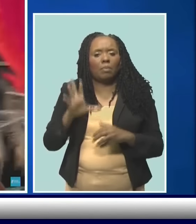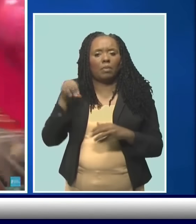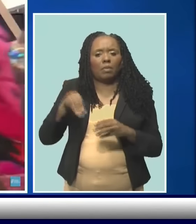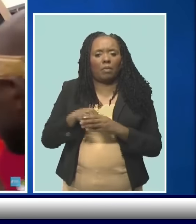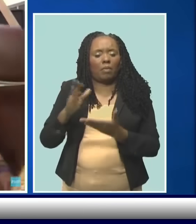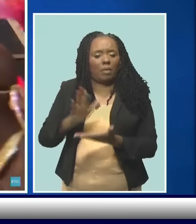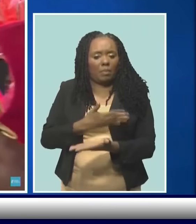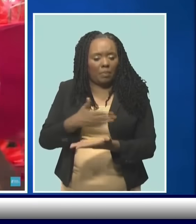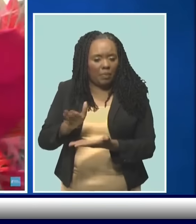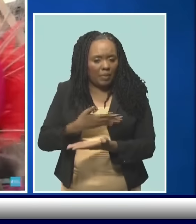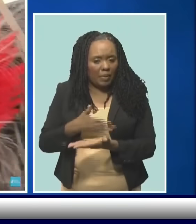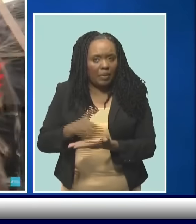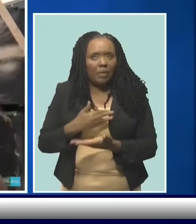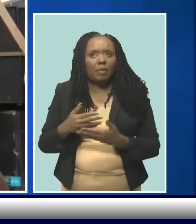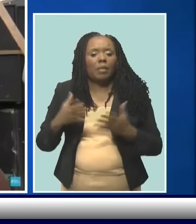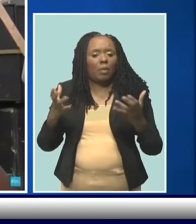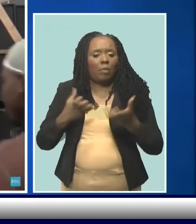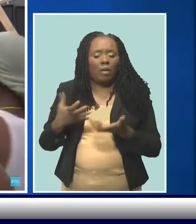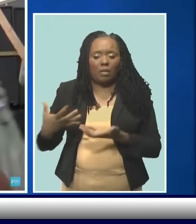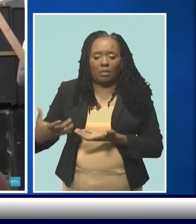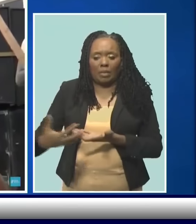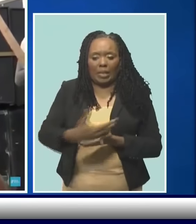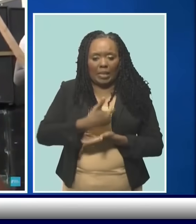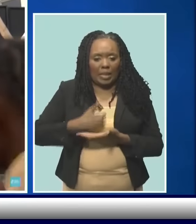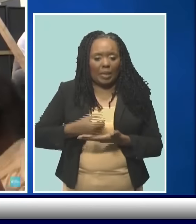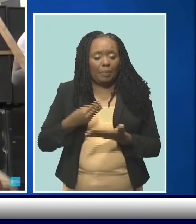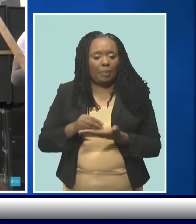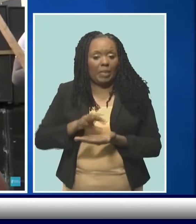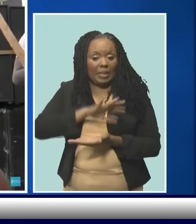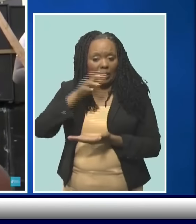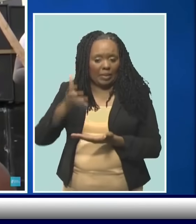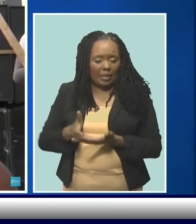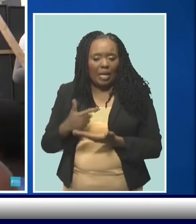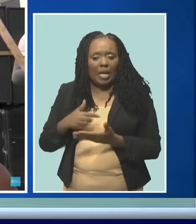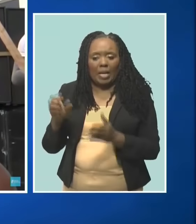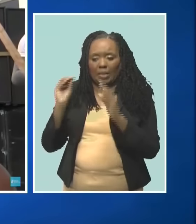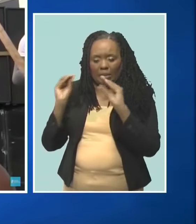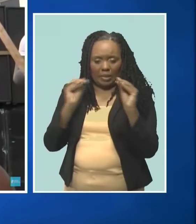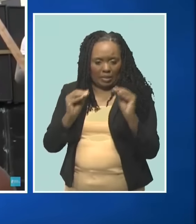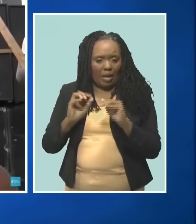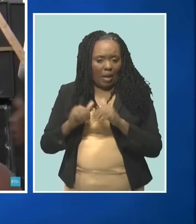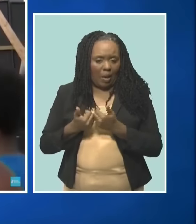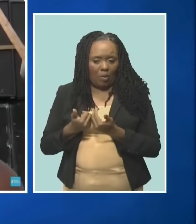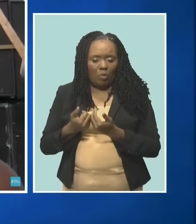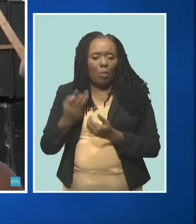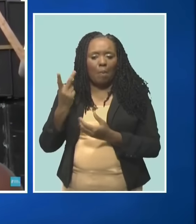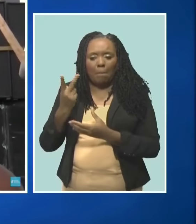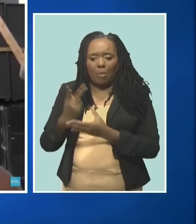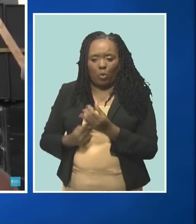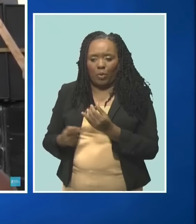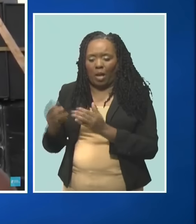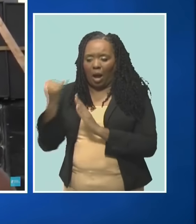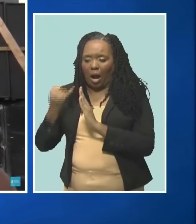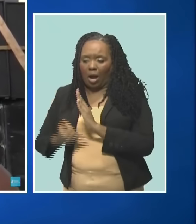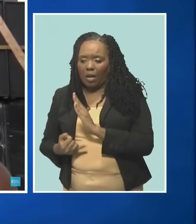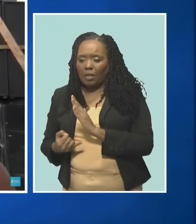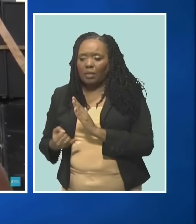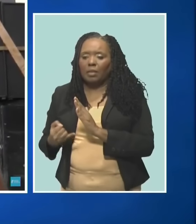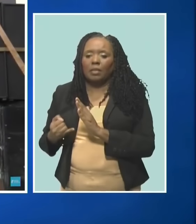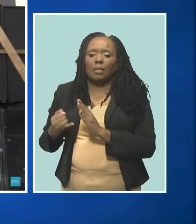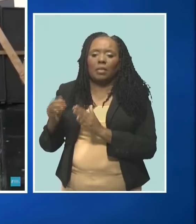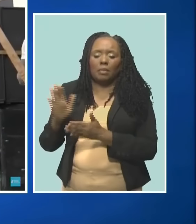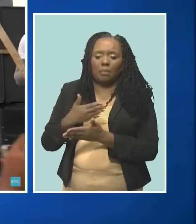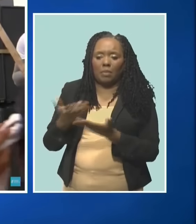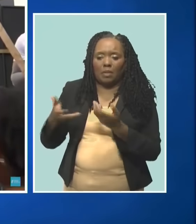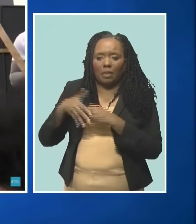industry, and they want to make money. So I'm teaching them how to do both. And I'm opening one in Ghana, and I committed